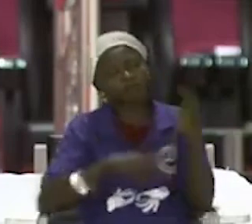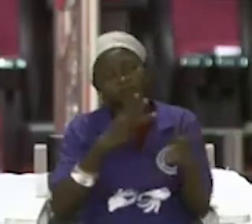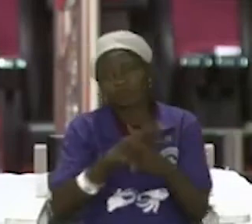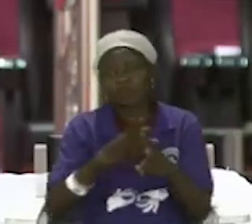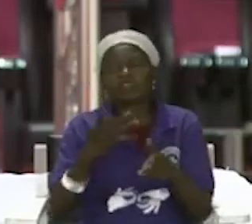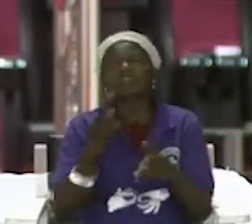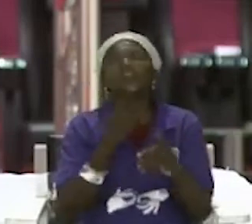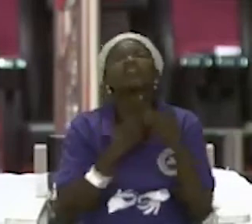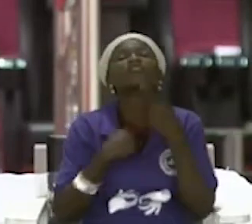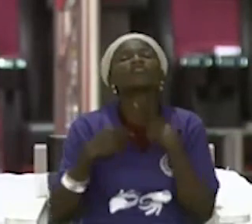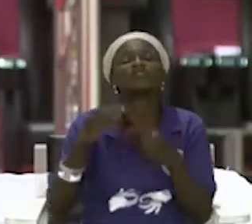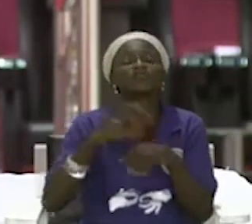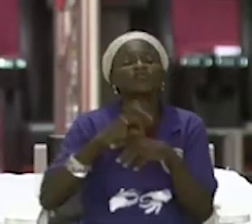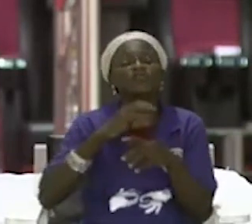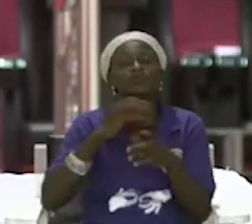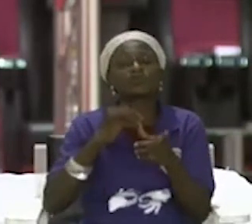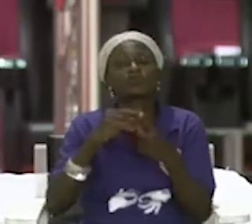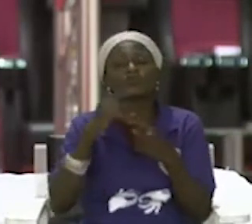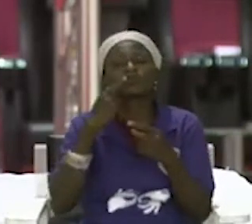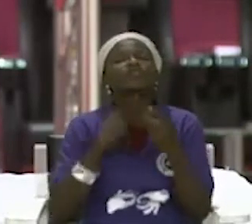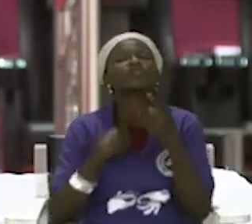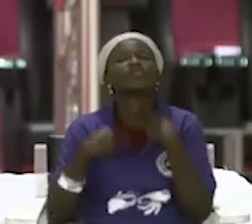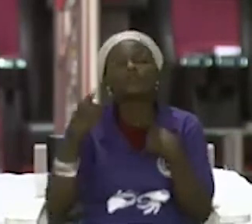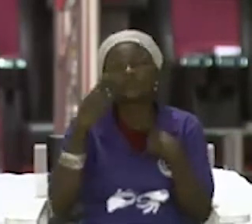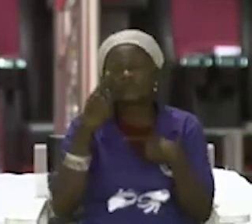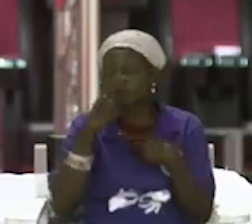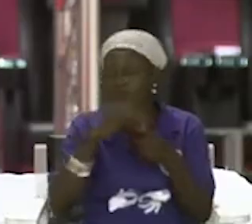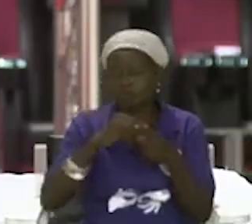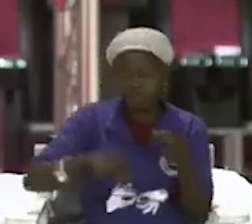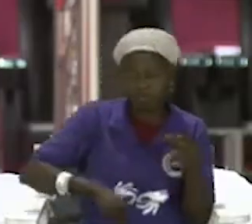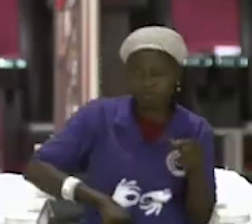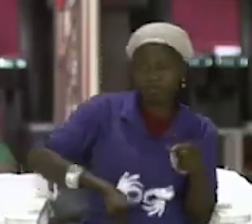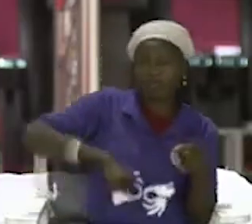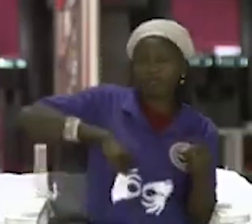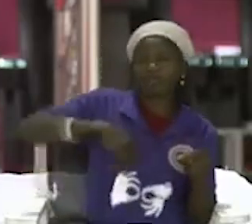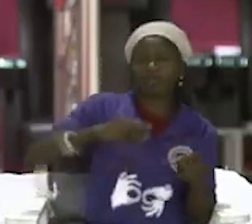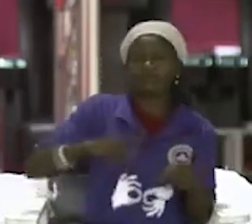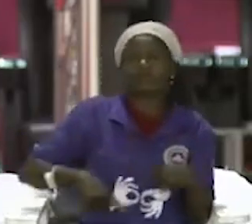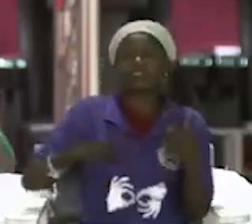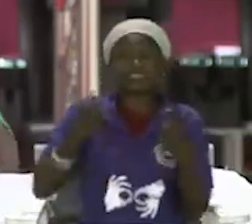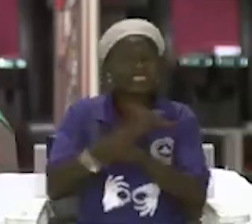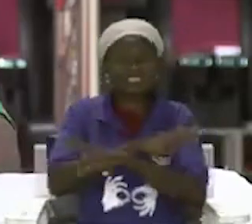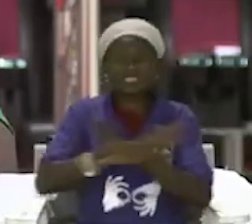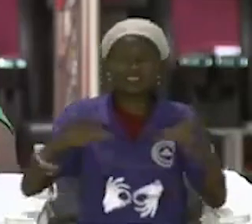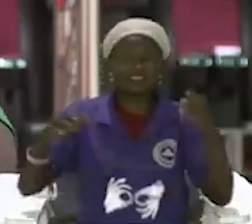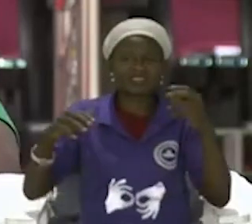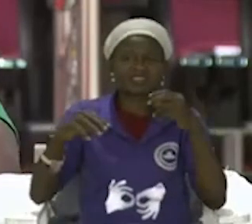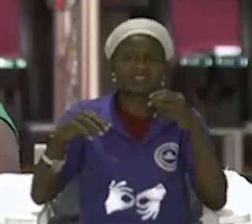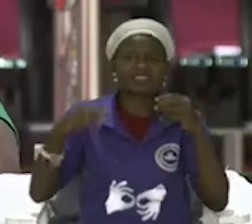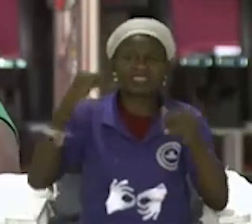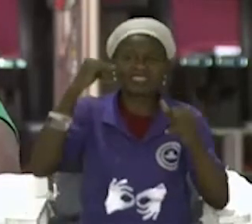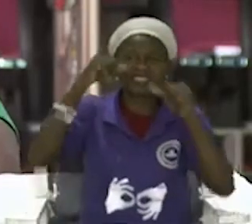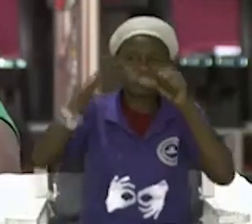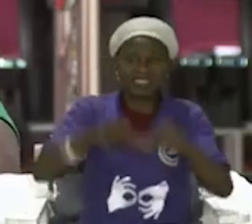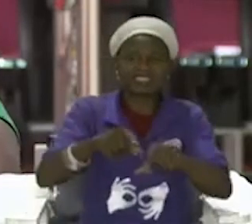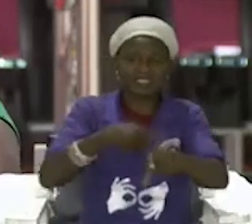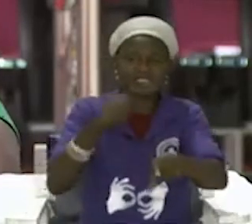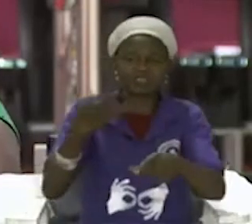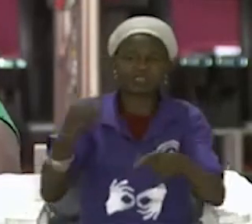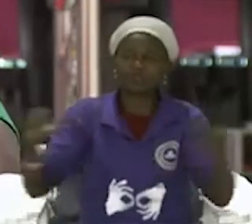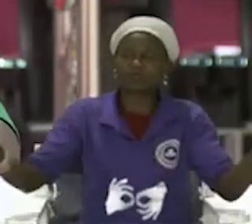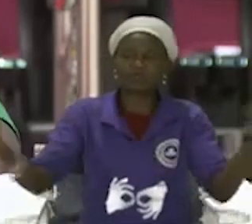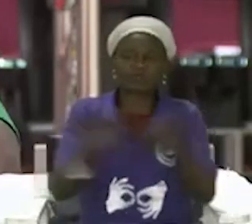the flesh, all the loss of the eyes, all the pride of life, they don't last. They will perish with the